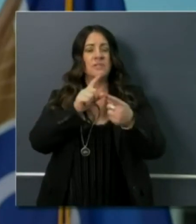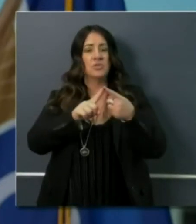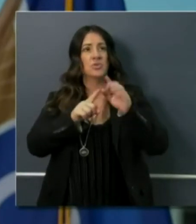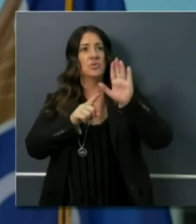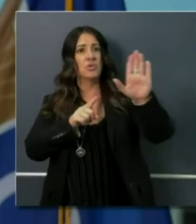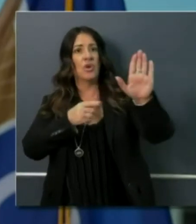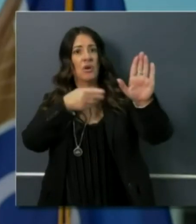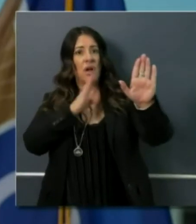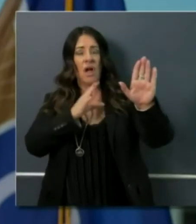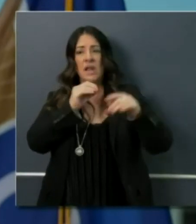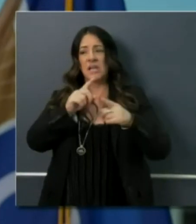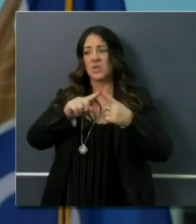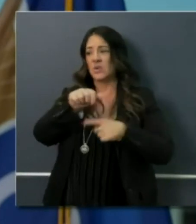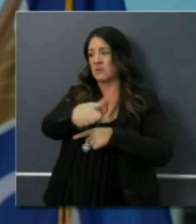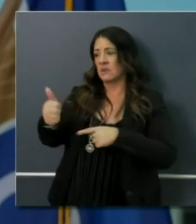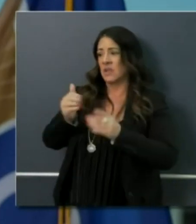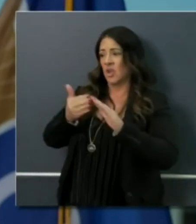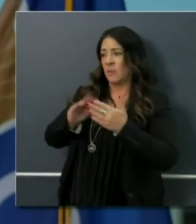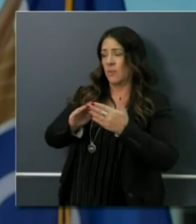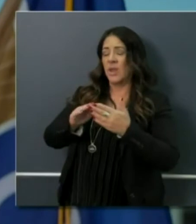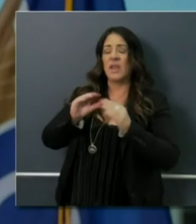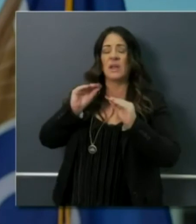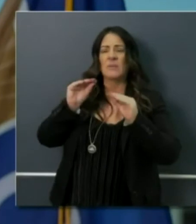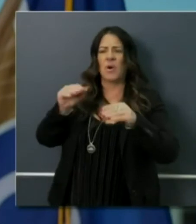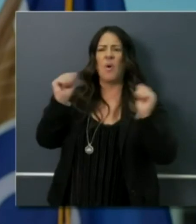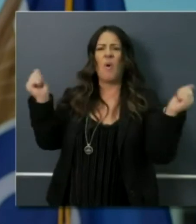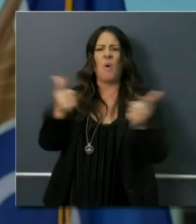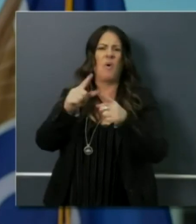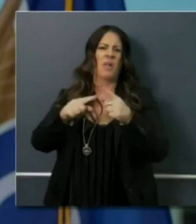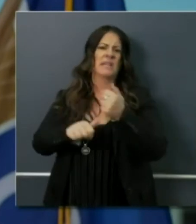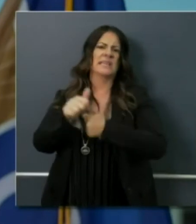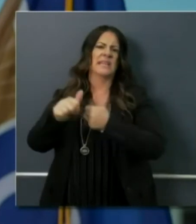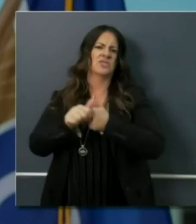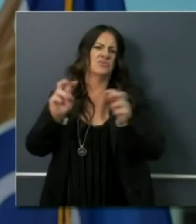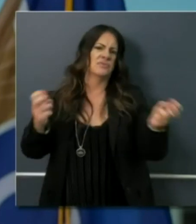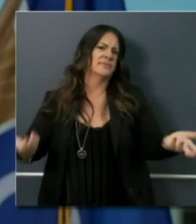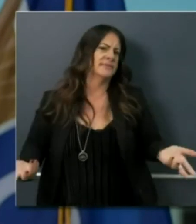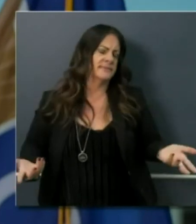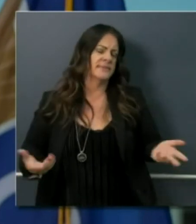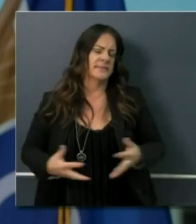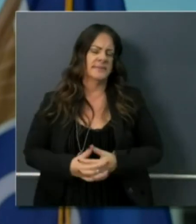risk. Becca Haberger, ABC 10.